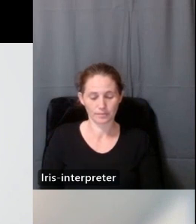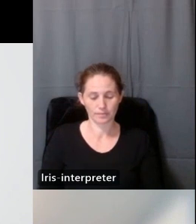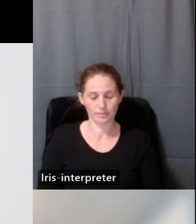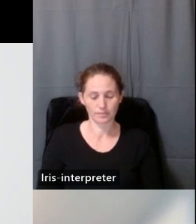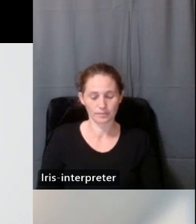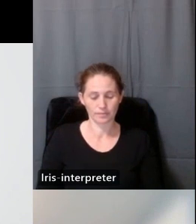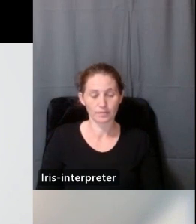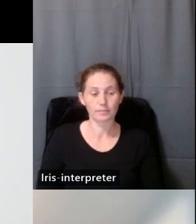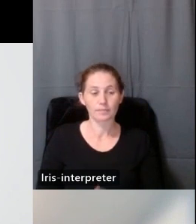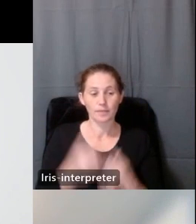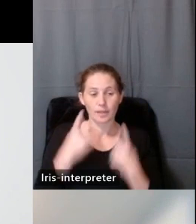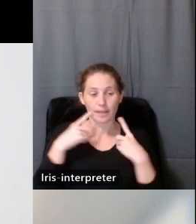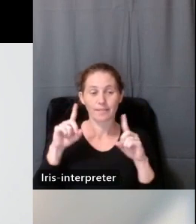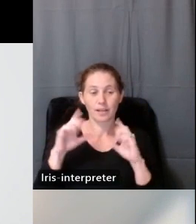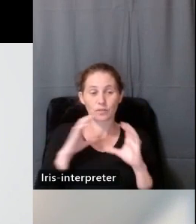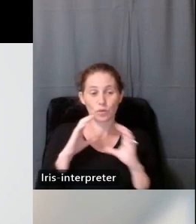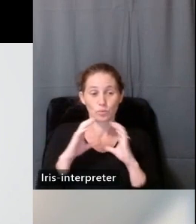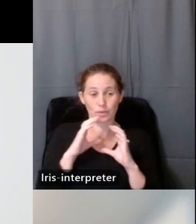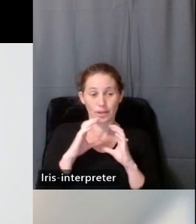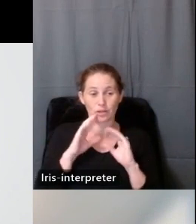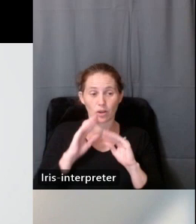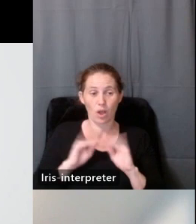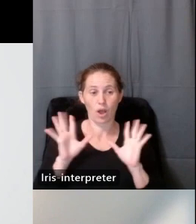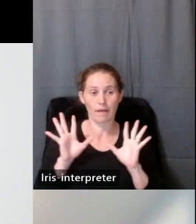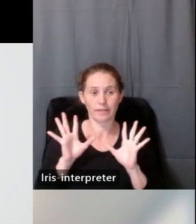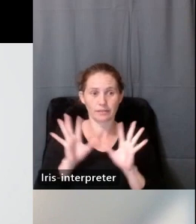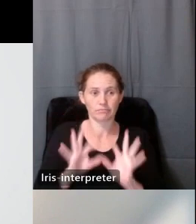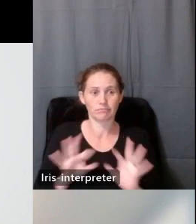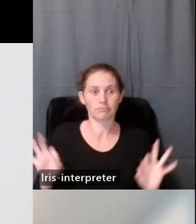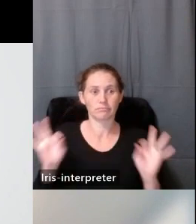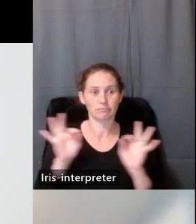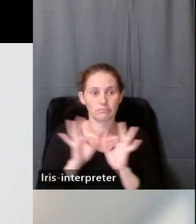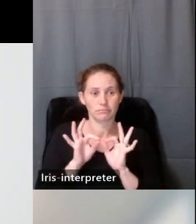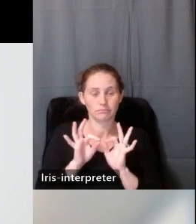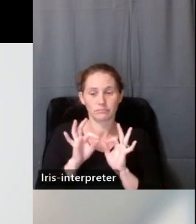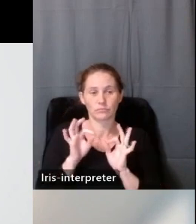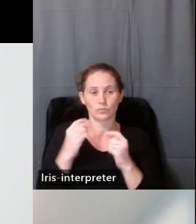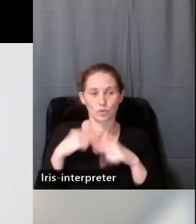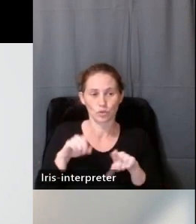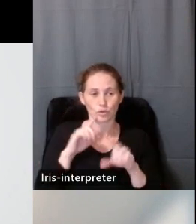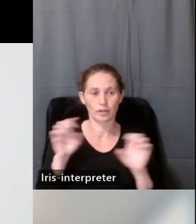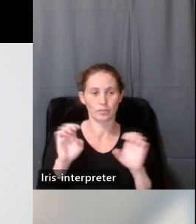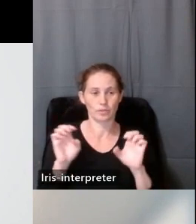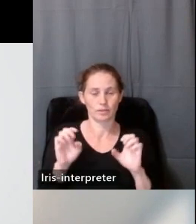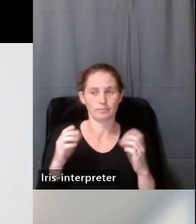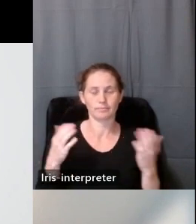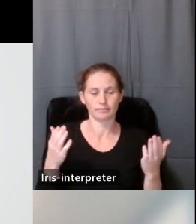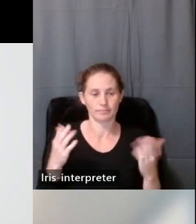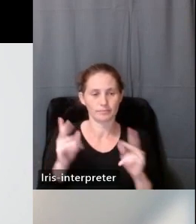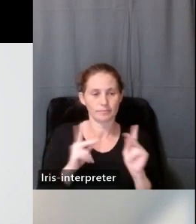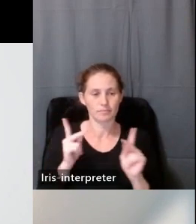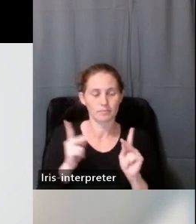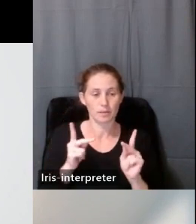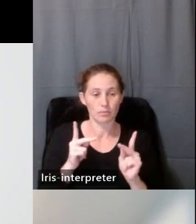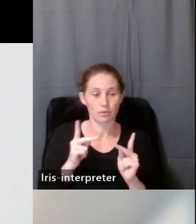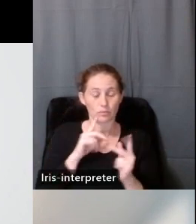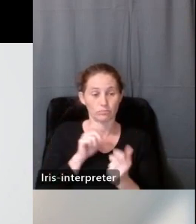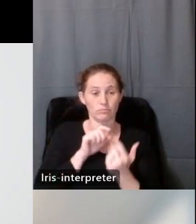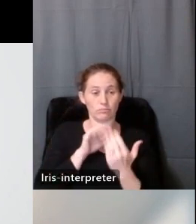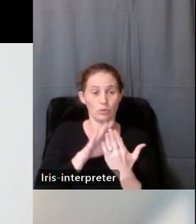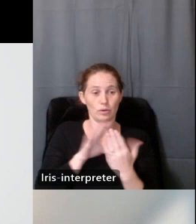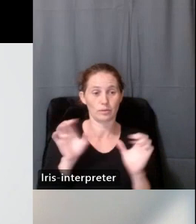So effective communication is obviously critical in an emergency. People facing